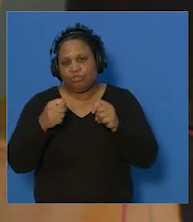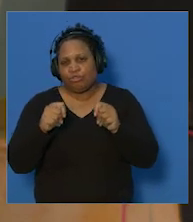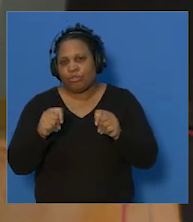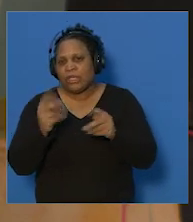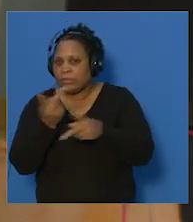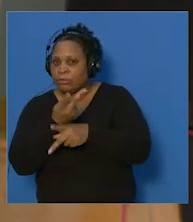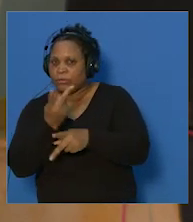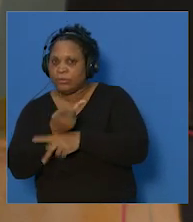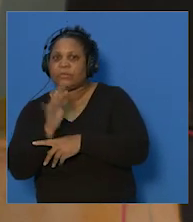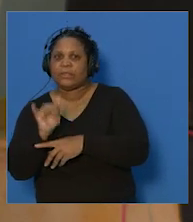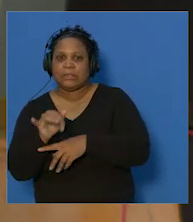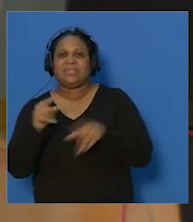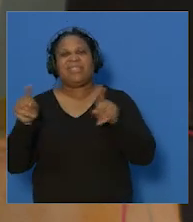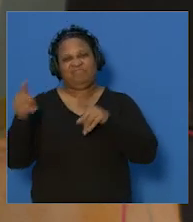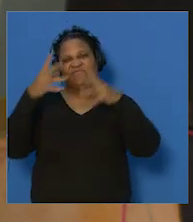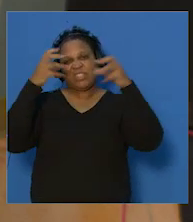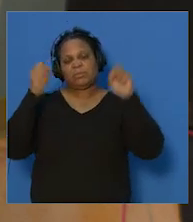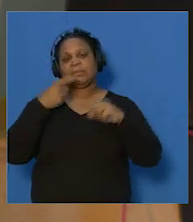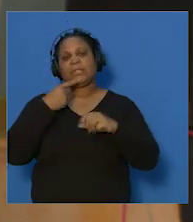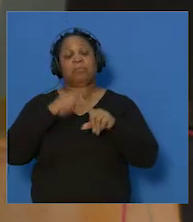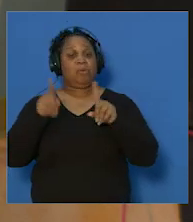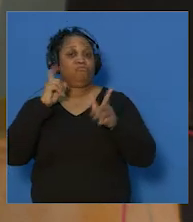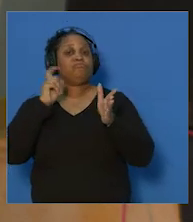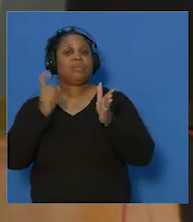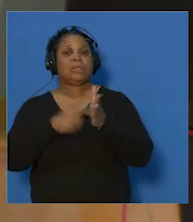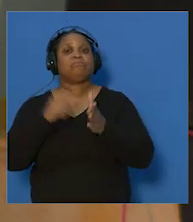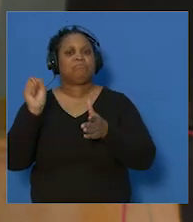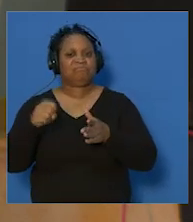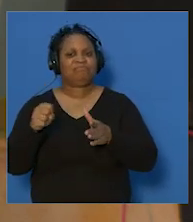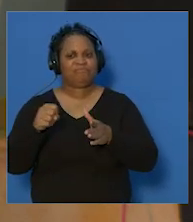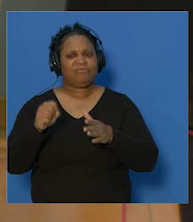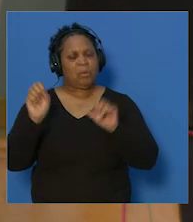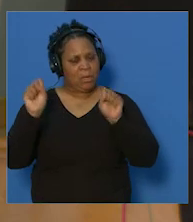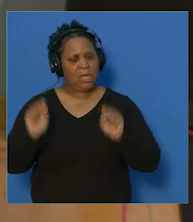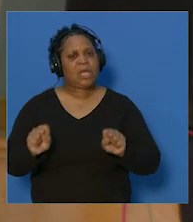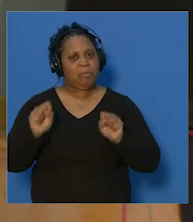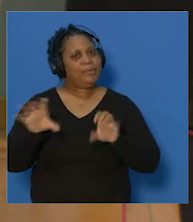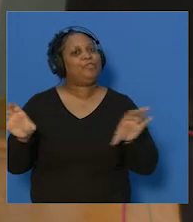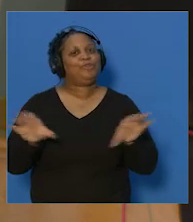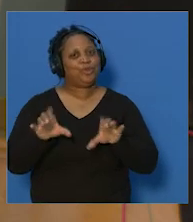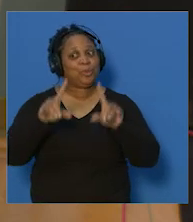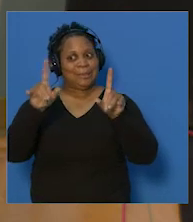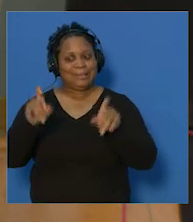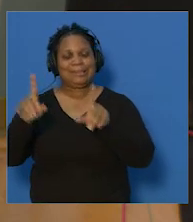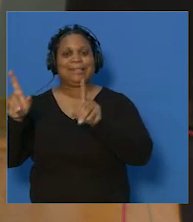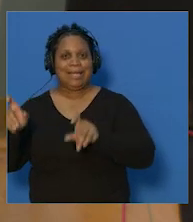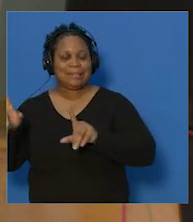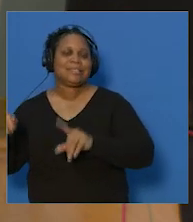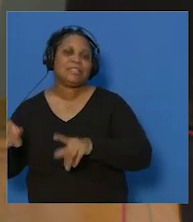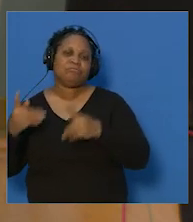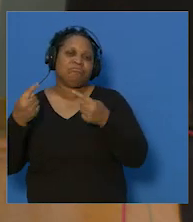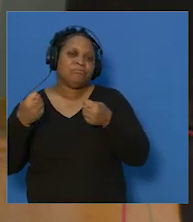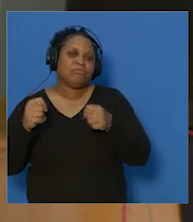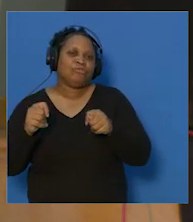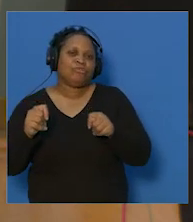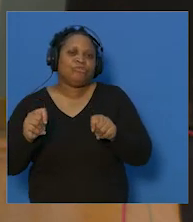Premier says. But we recognize, I think more importantly, is the fact that we have the capabilities of doing all these testing. And we're just trying